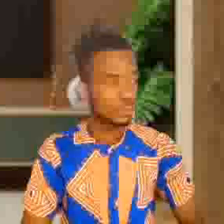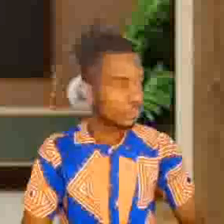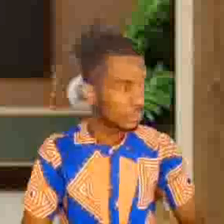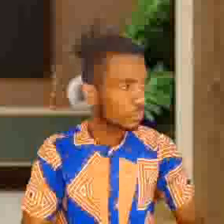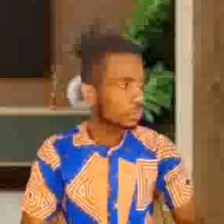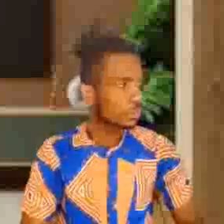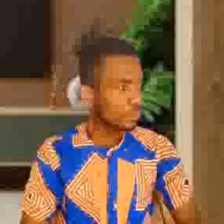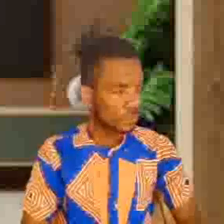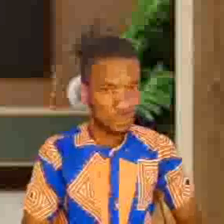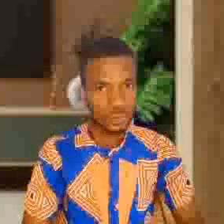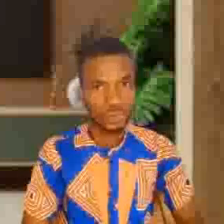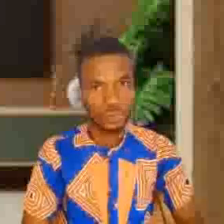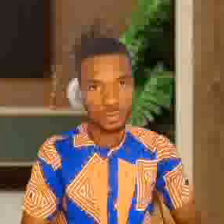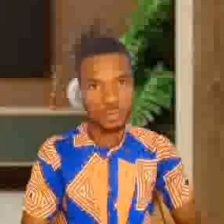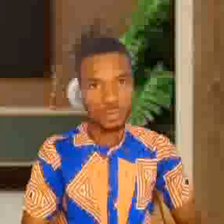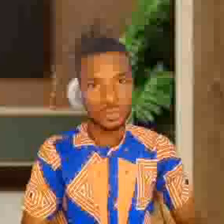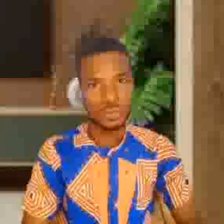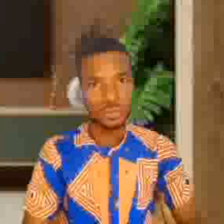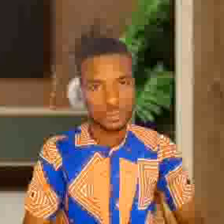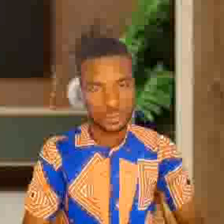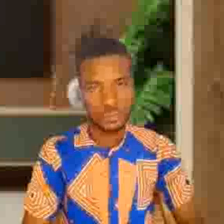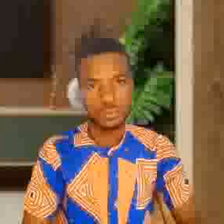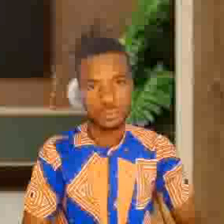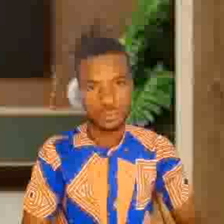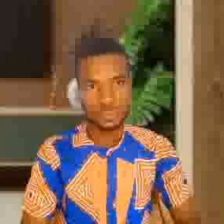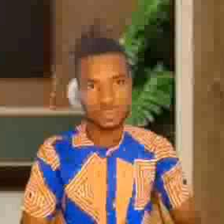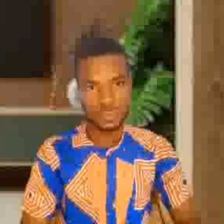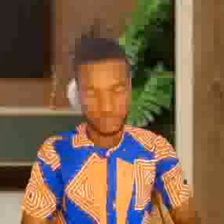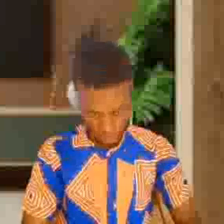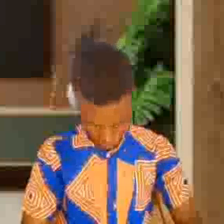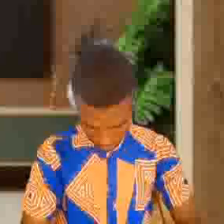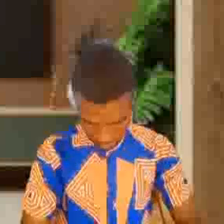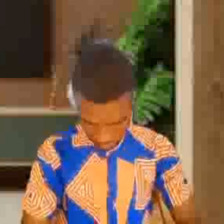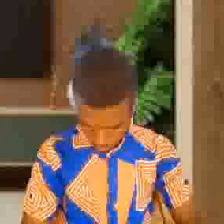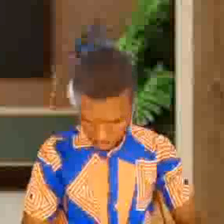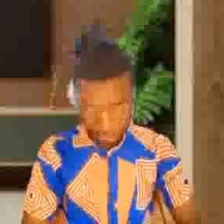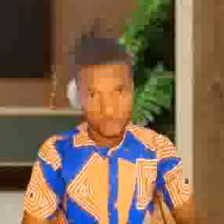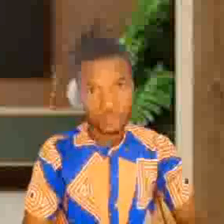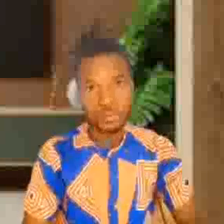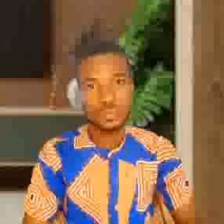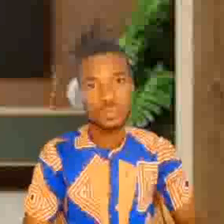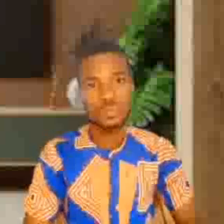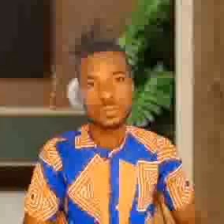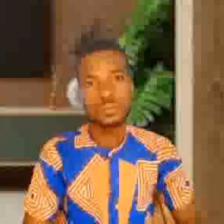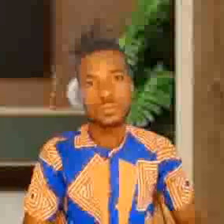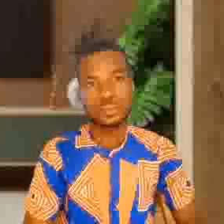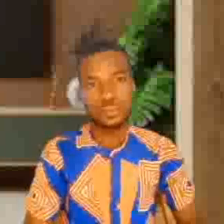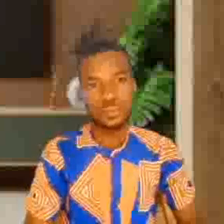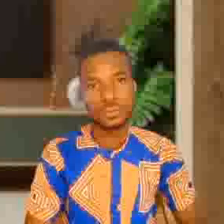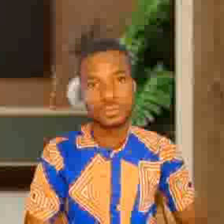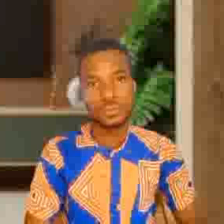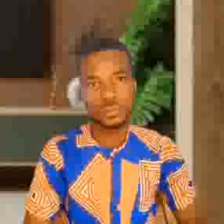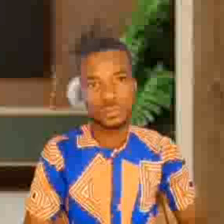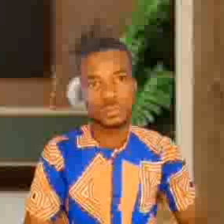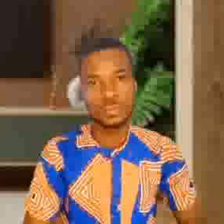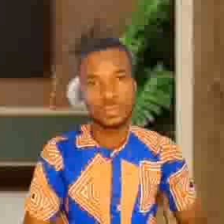Secured audience to see me in the office, and I obliged him. He sat down. Then he gave me an insight into some of the businesses